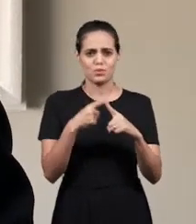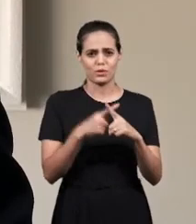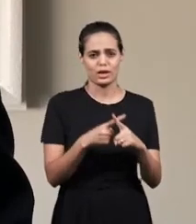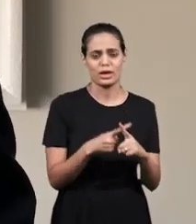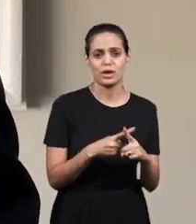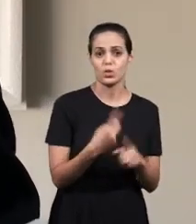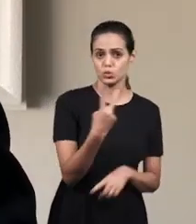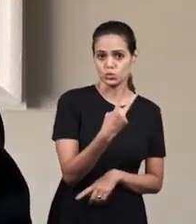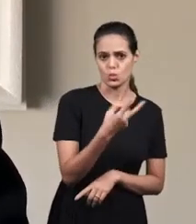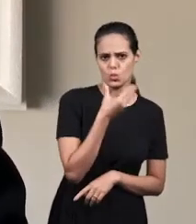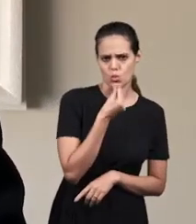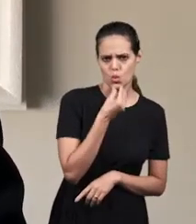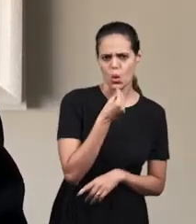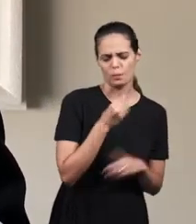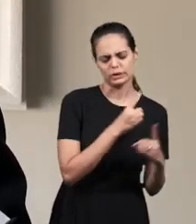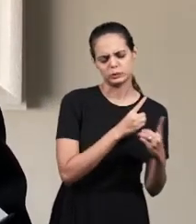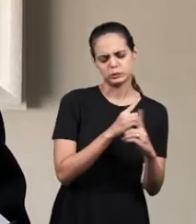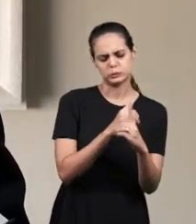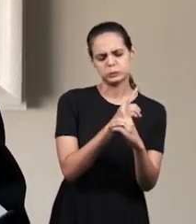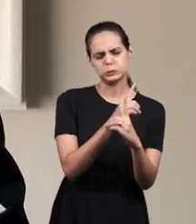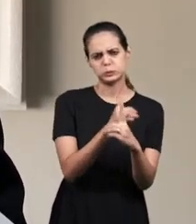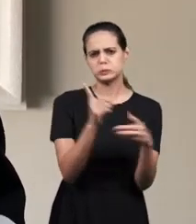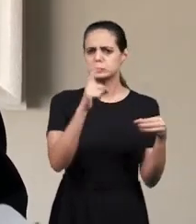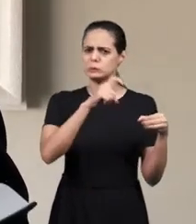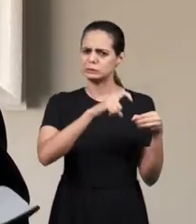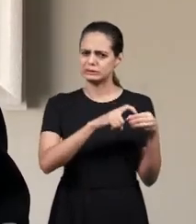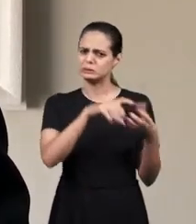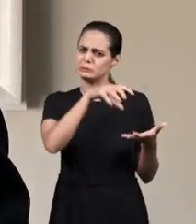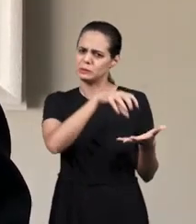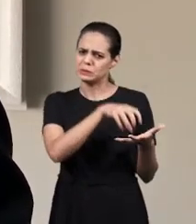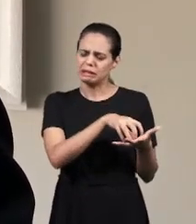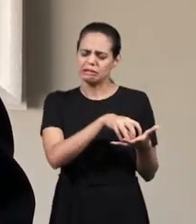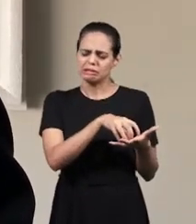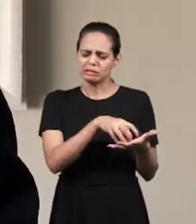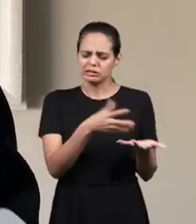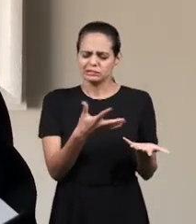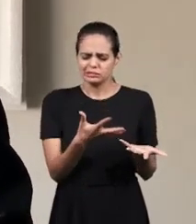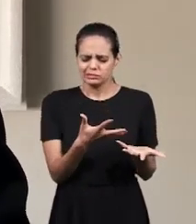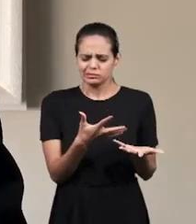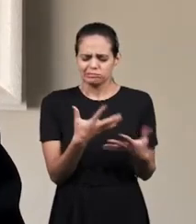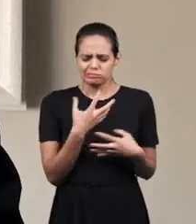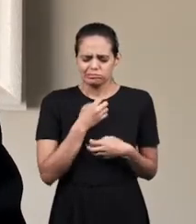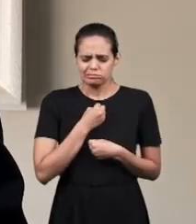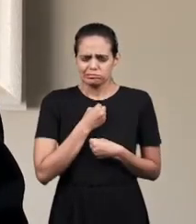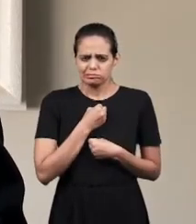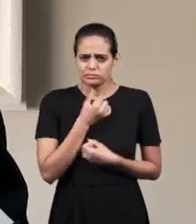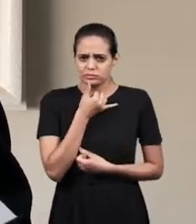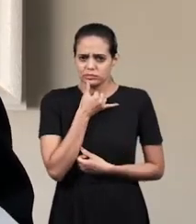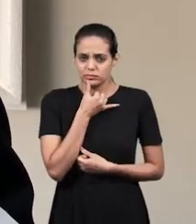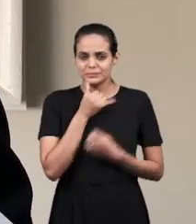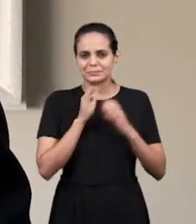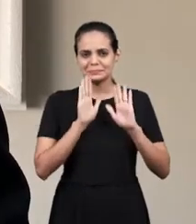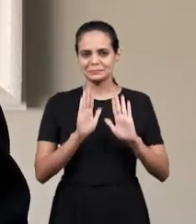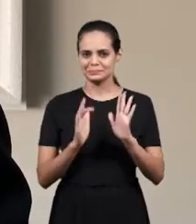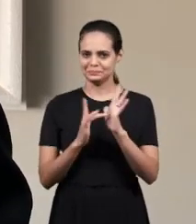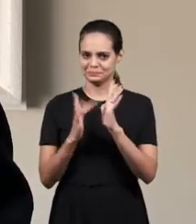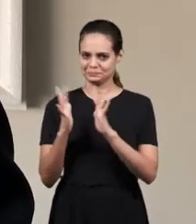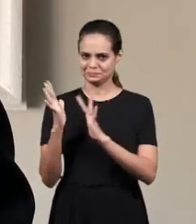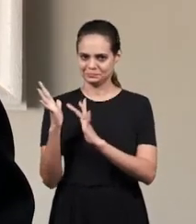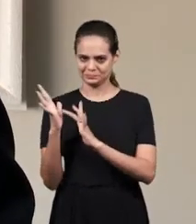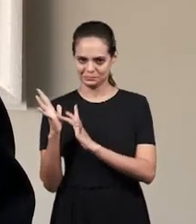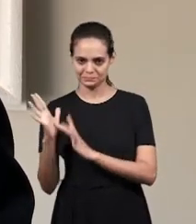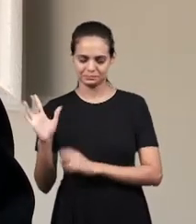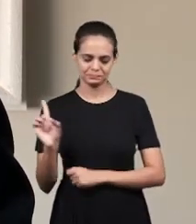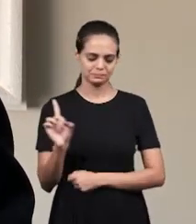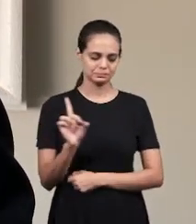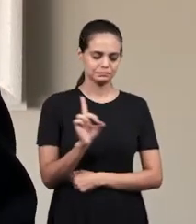bitter, probably. And the Lord started to explain to them what in the scripture was the project of salvation, what God